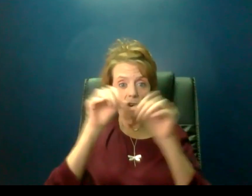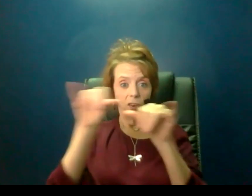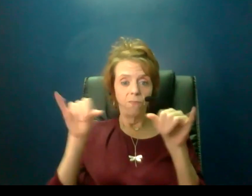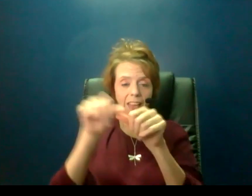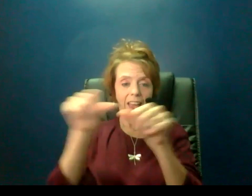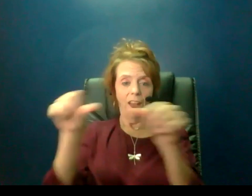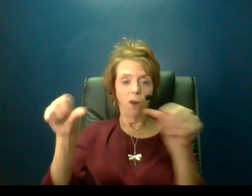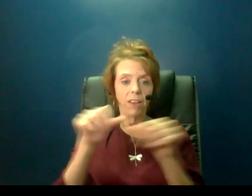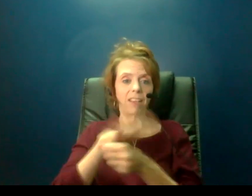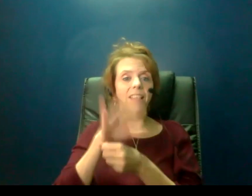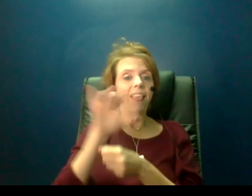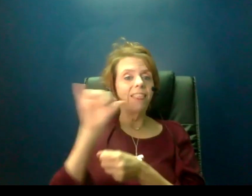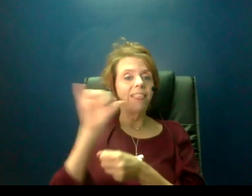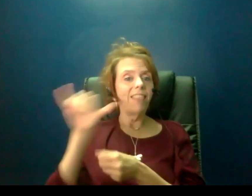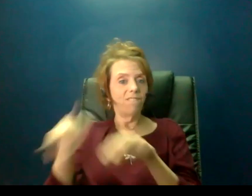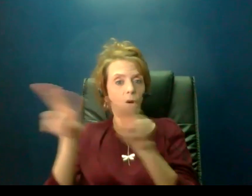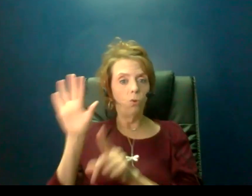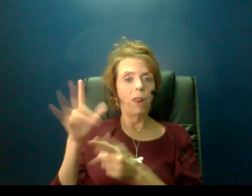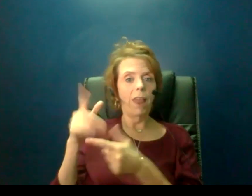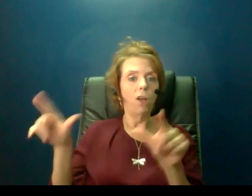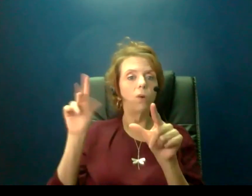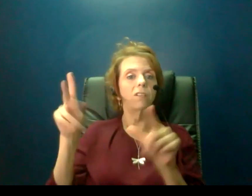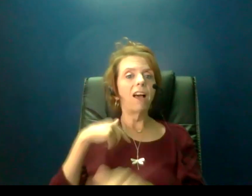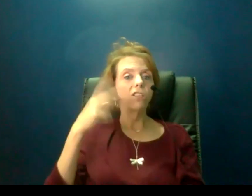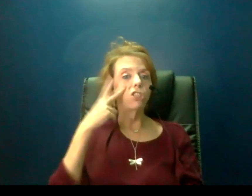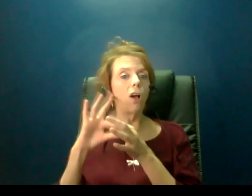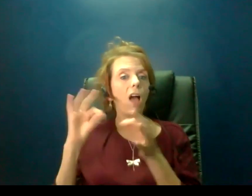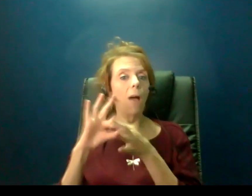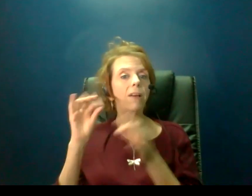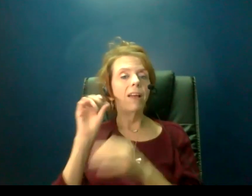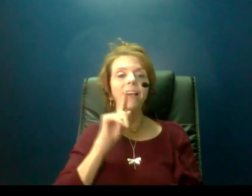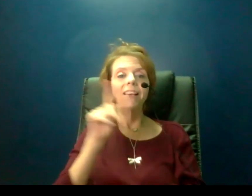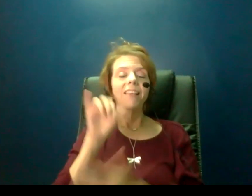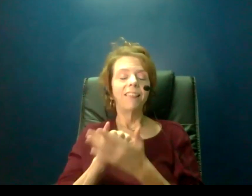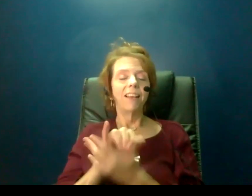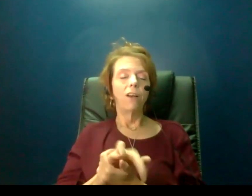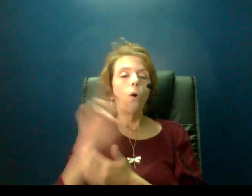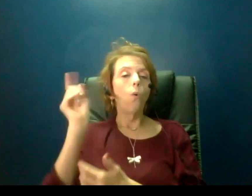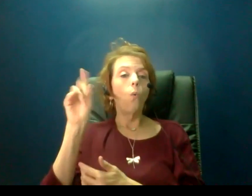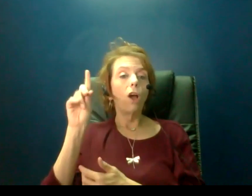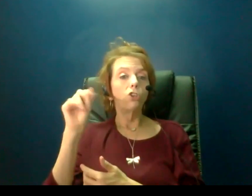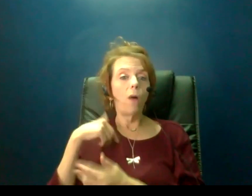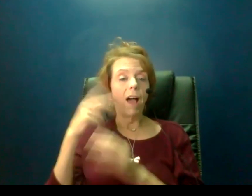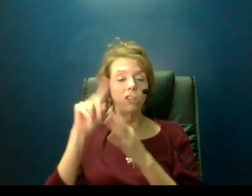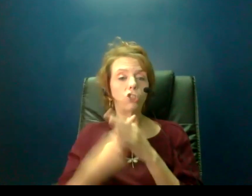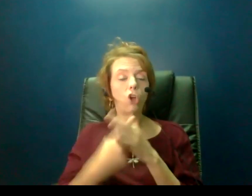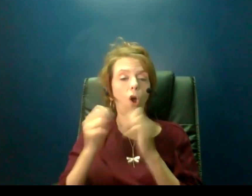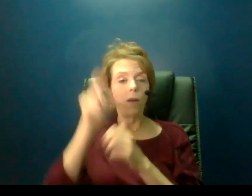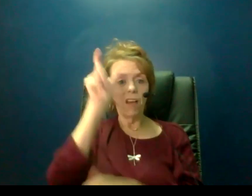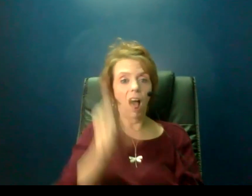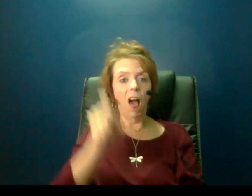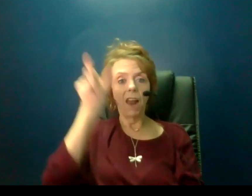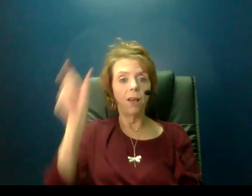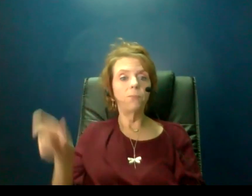of it. So it's, you know, I saw a comment in the chat box. It's like, you know, where do I start with the columns? Start anywhere. Look